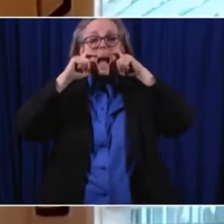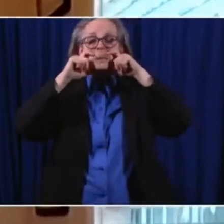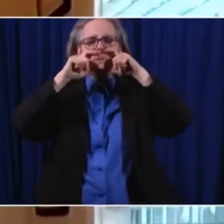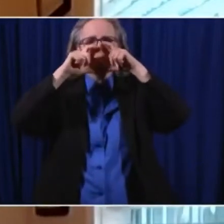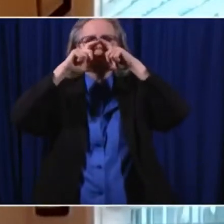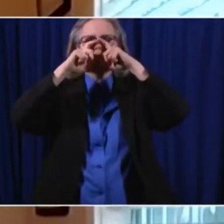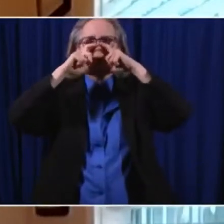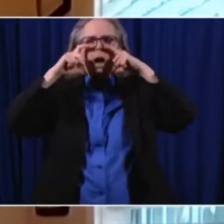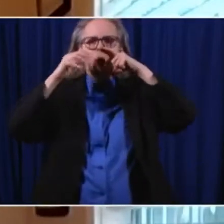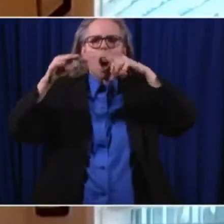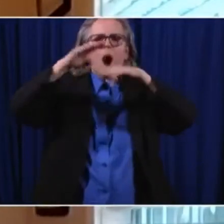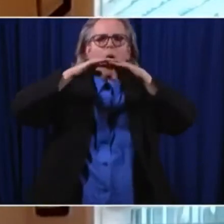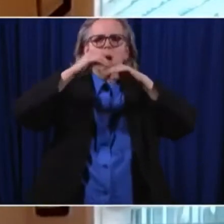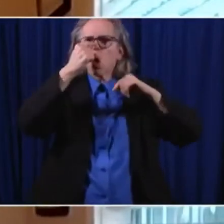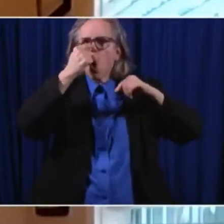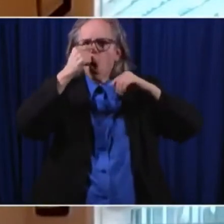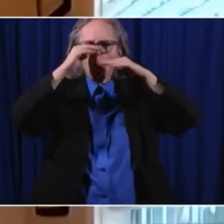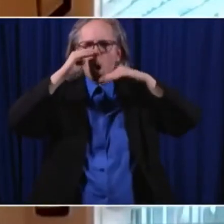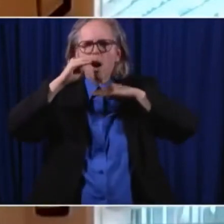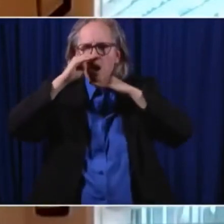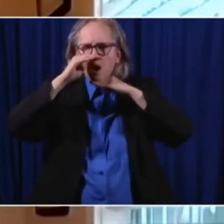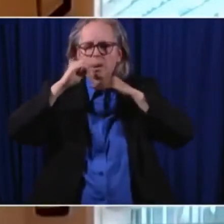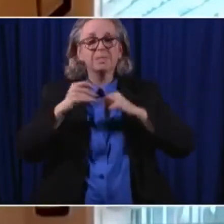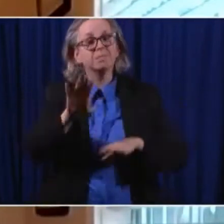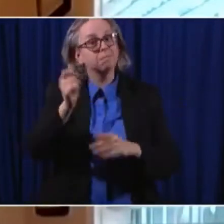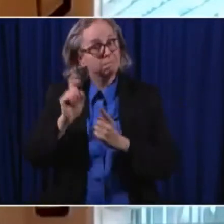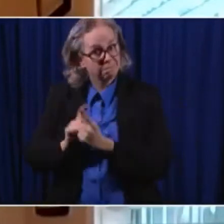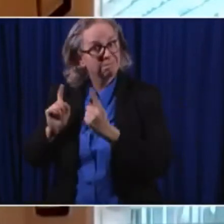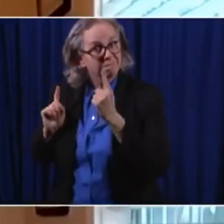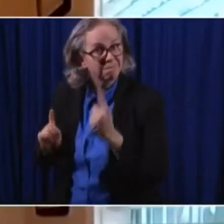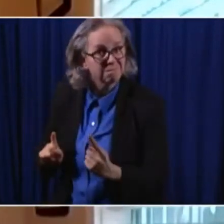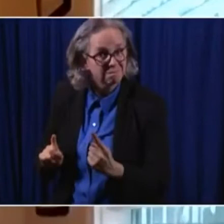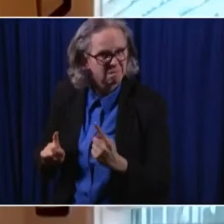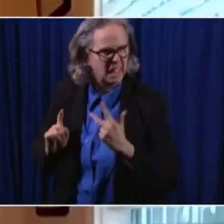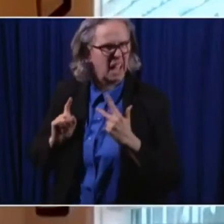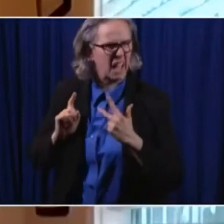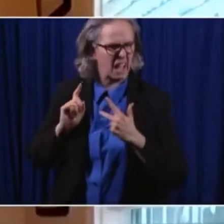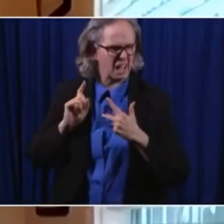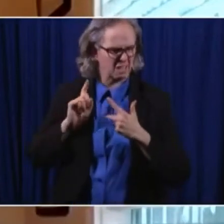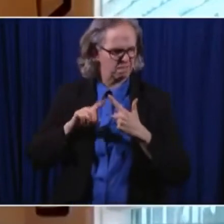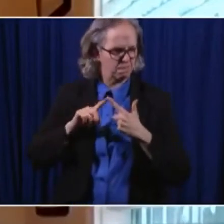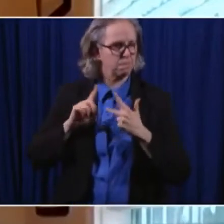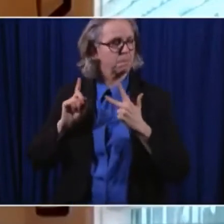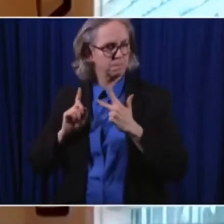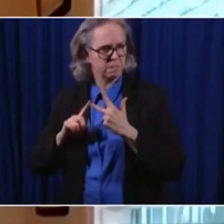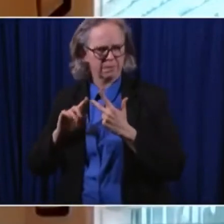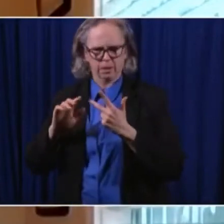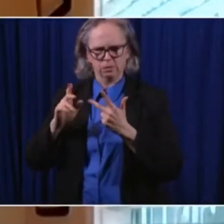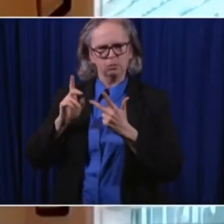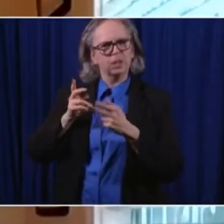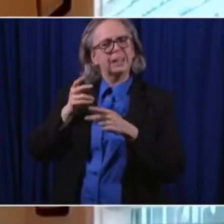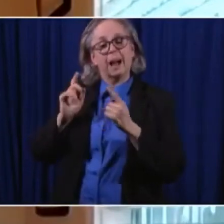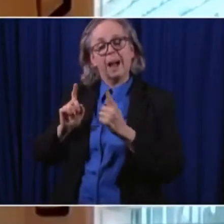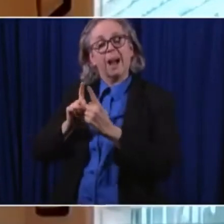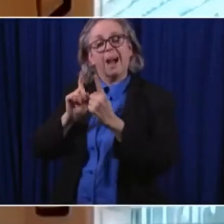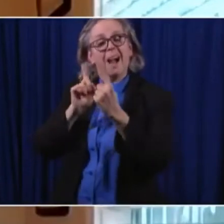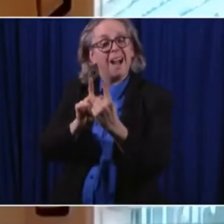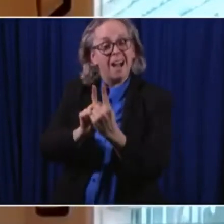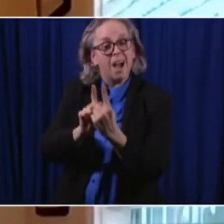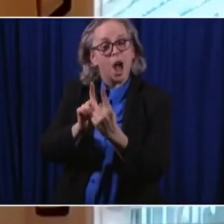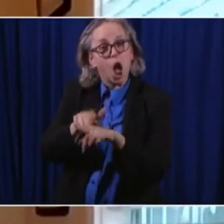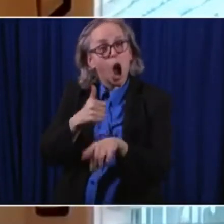and keep it short. Remember that the more people you're around and the longer you're together, the